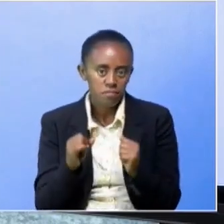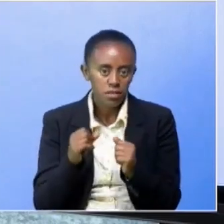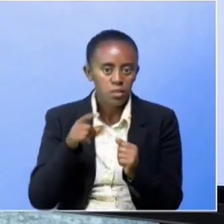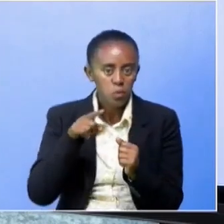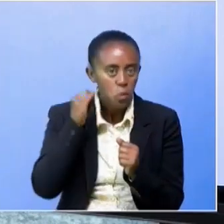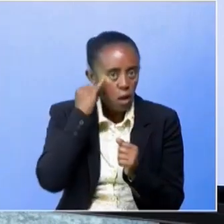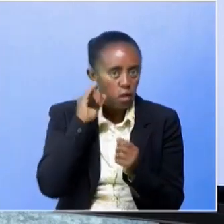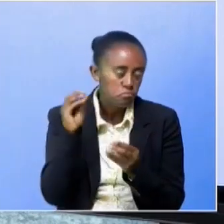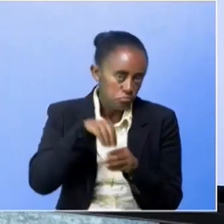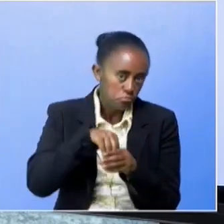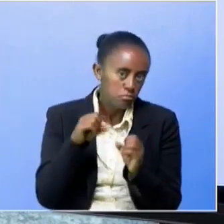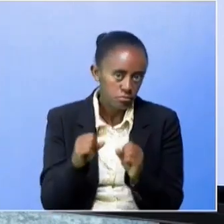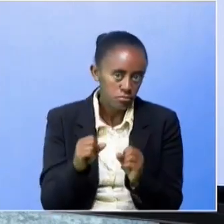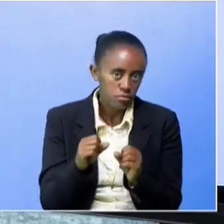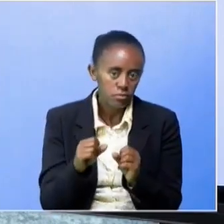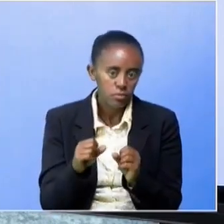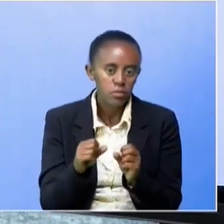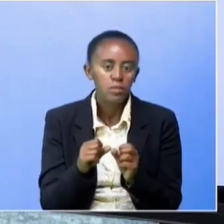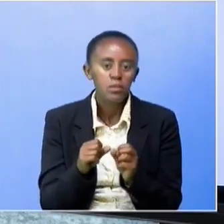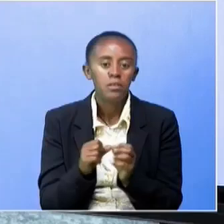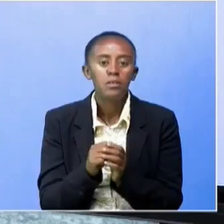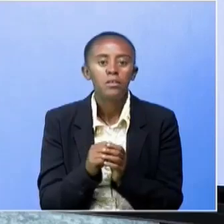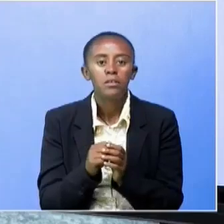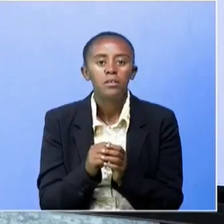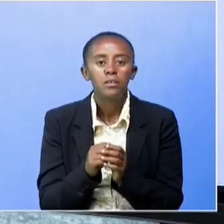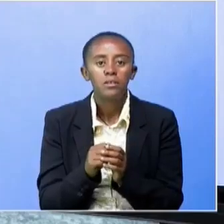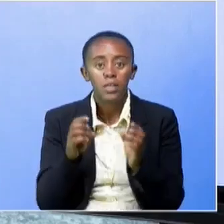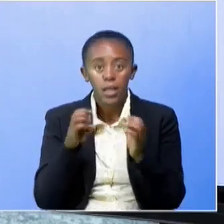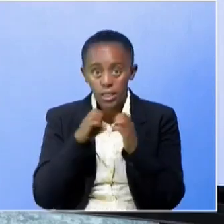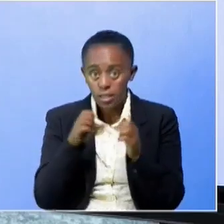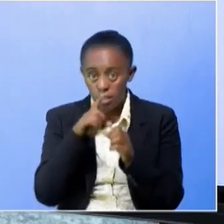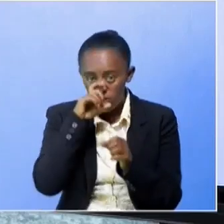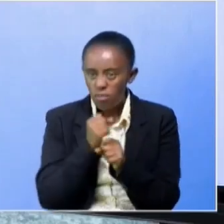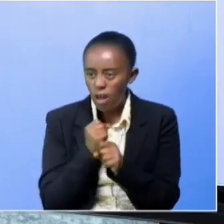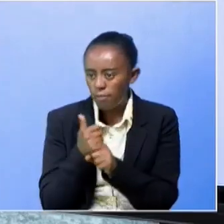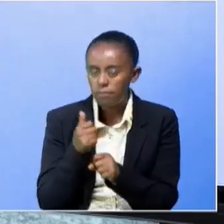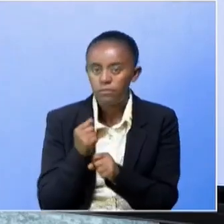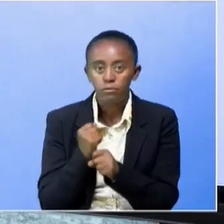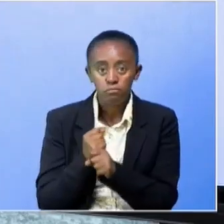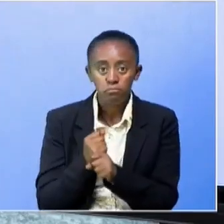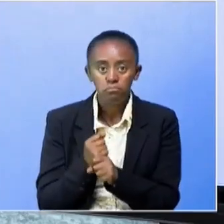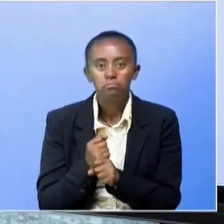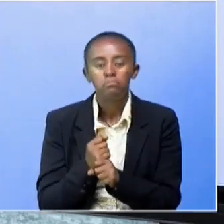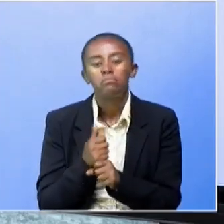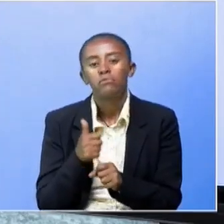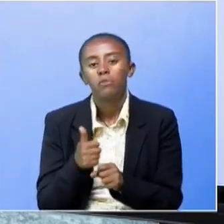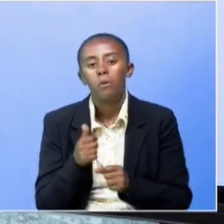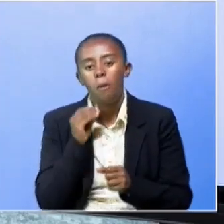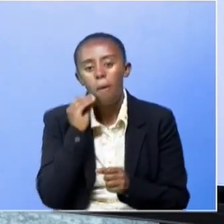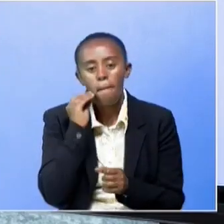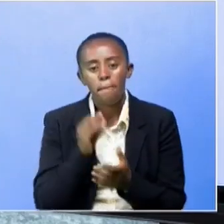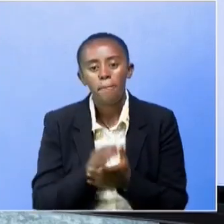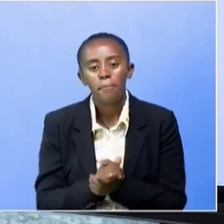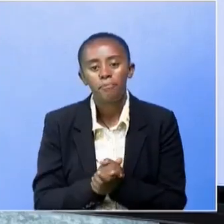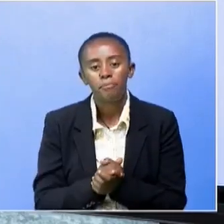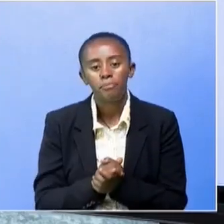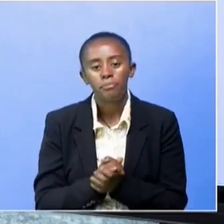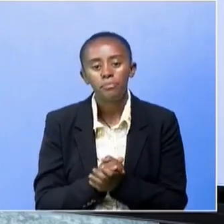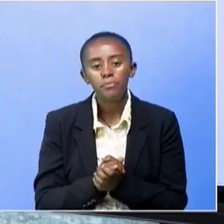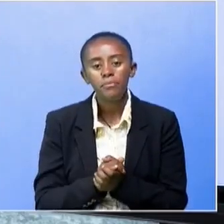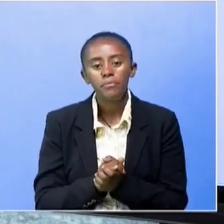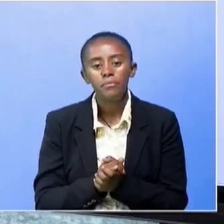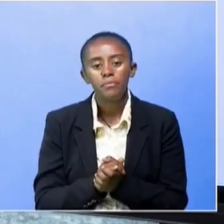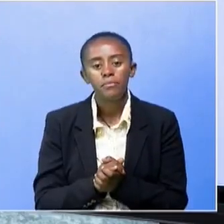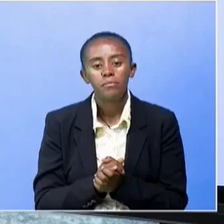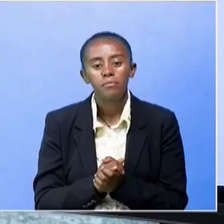can take from an excellent job is one that is near your home. The other